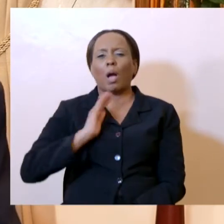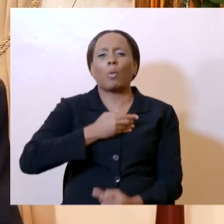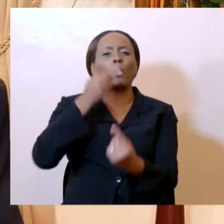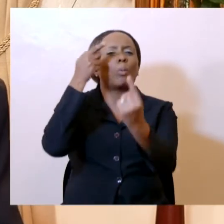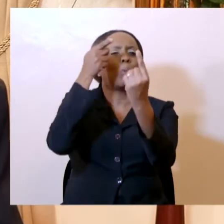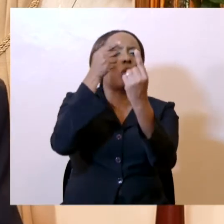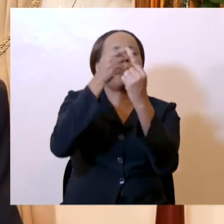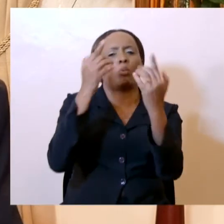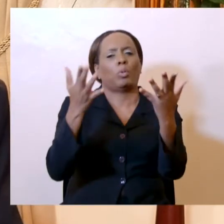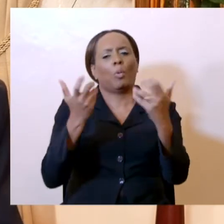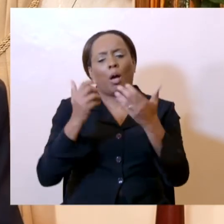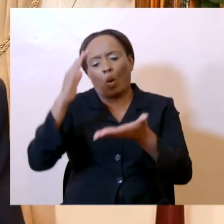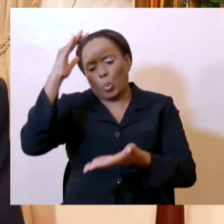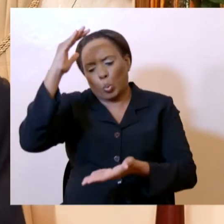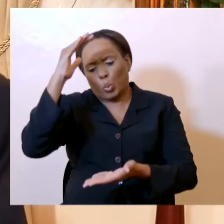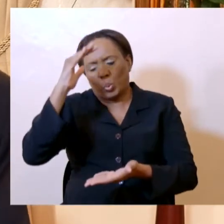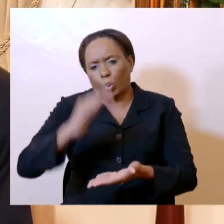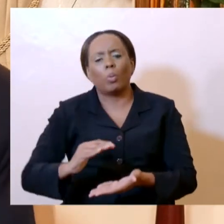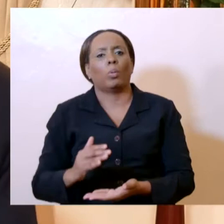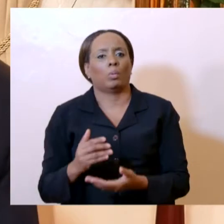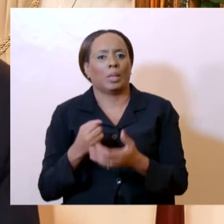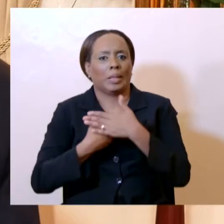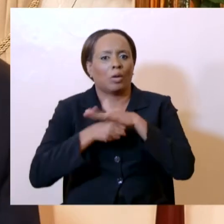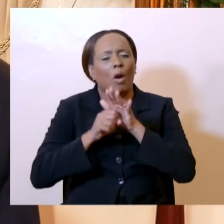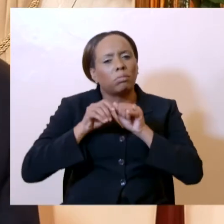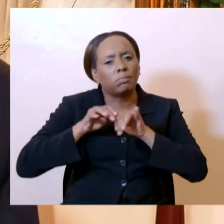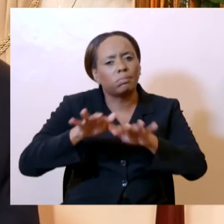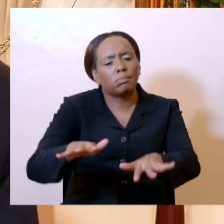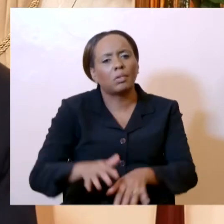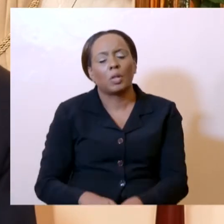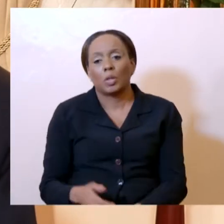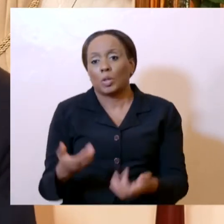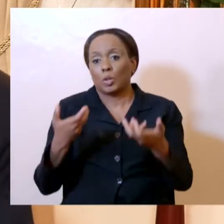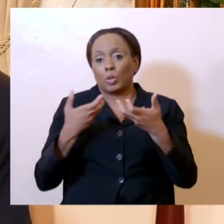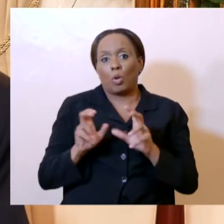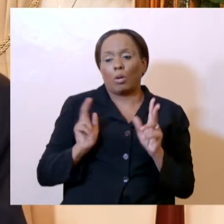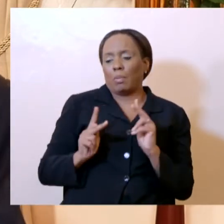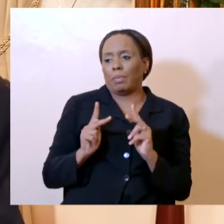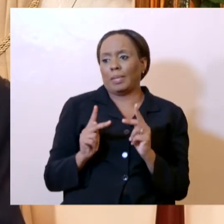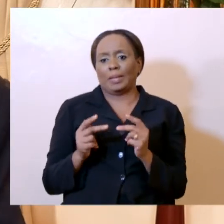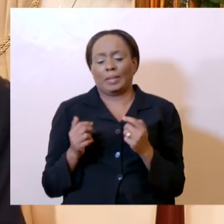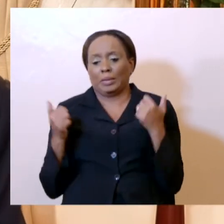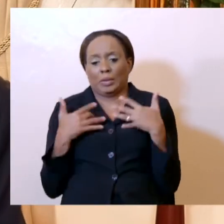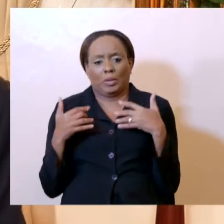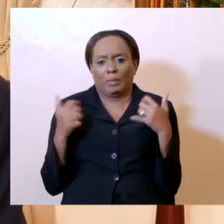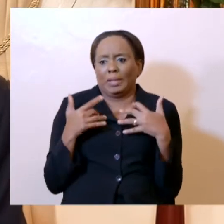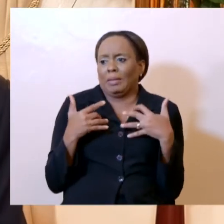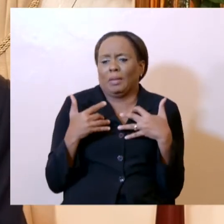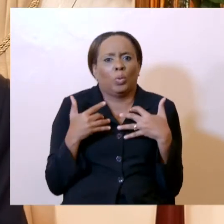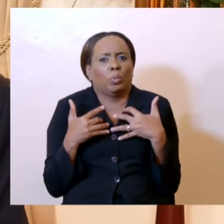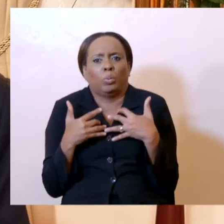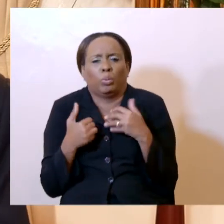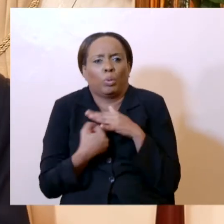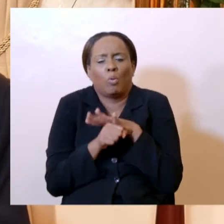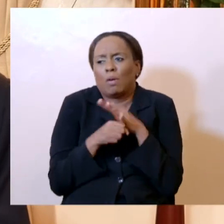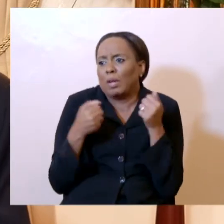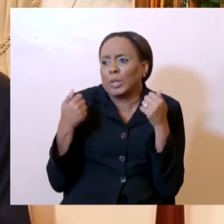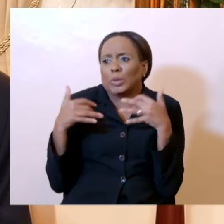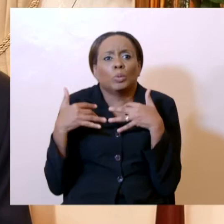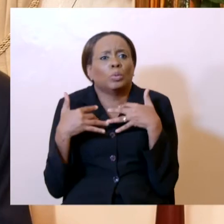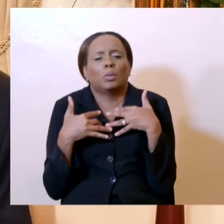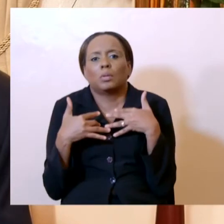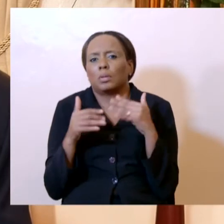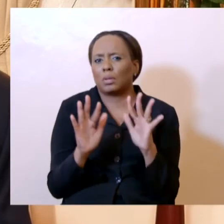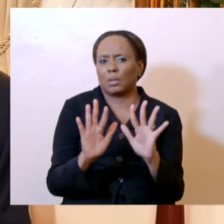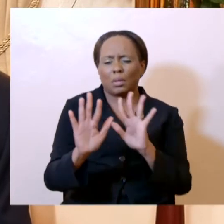that you decrease transmission, so it's not living in fear constantly of this COVID-19. So we have a